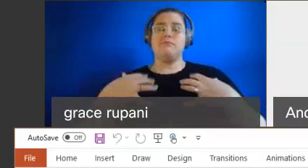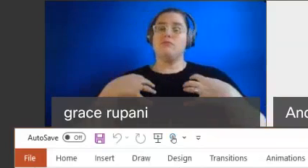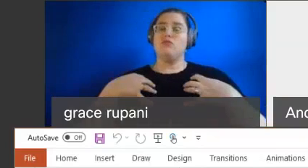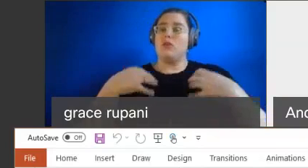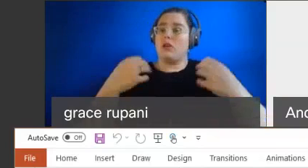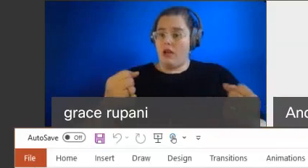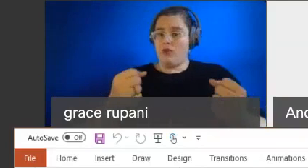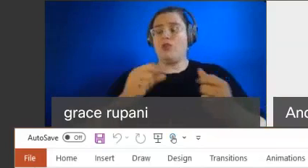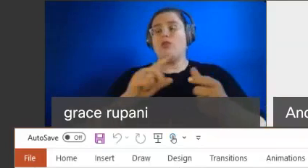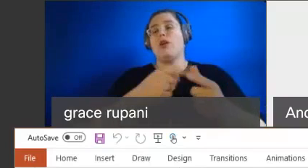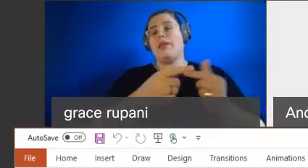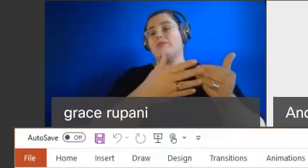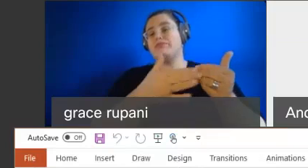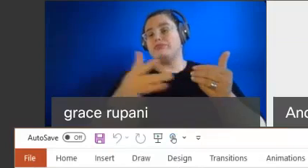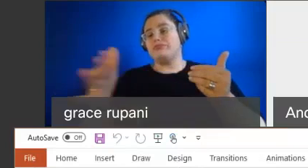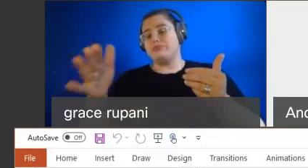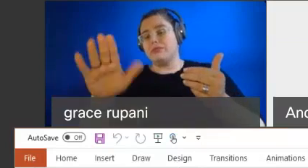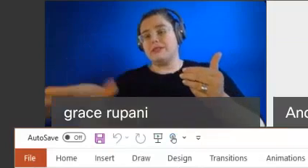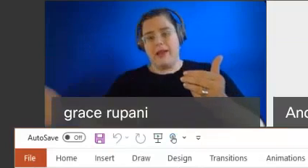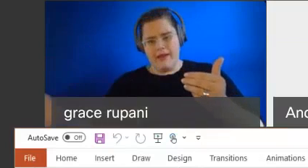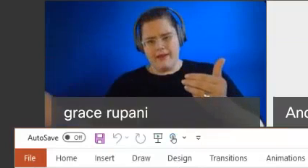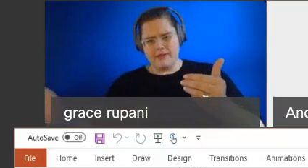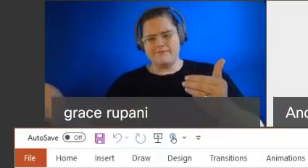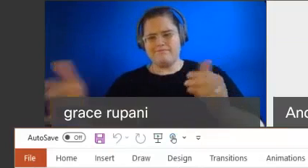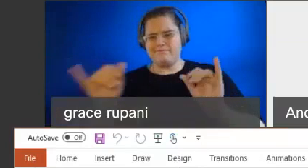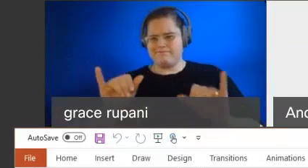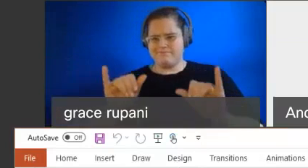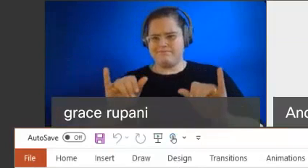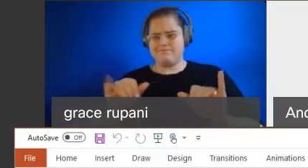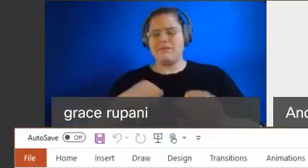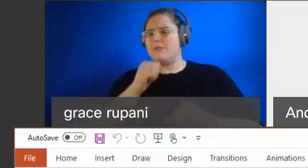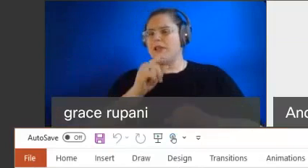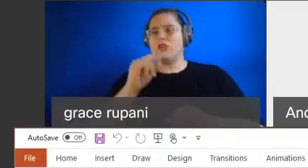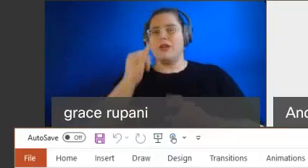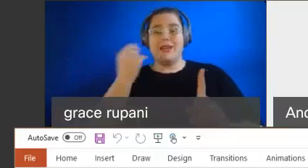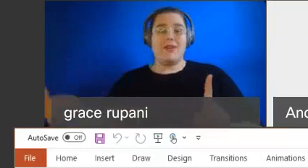and recovered from COVID.